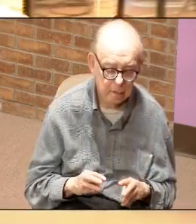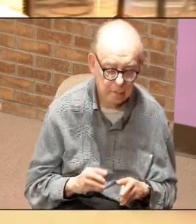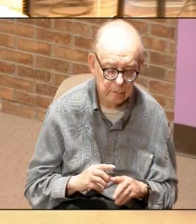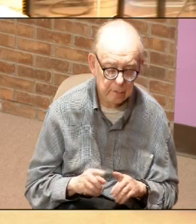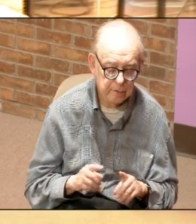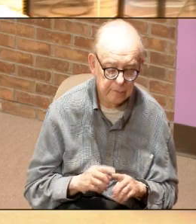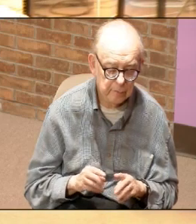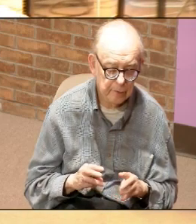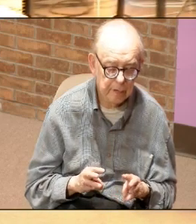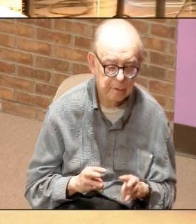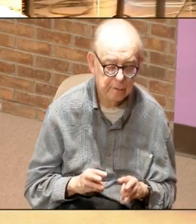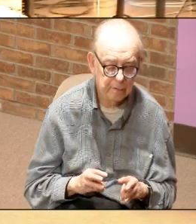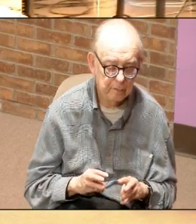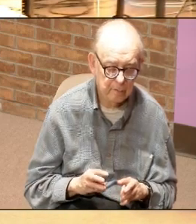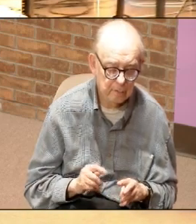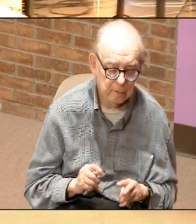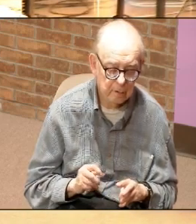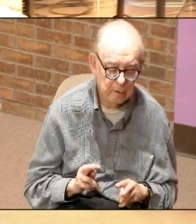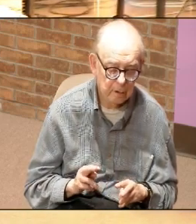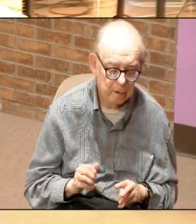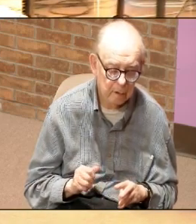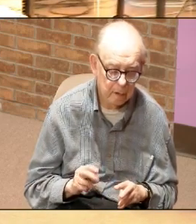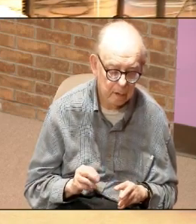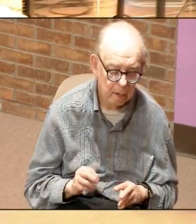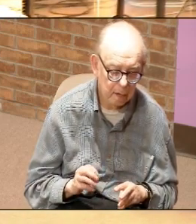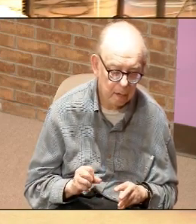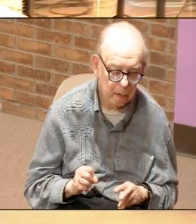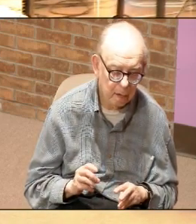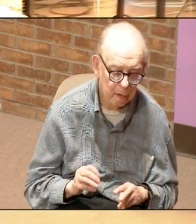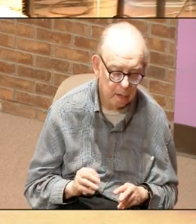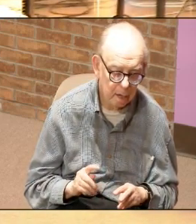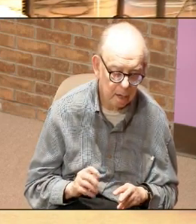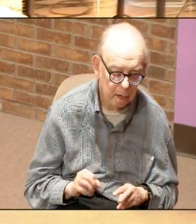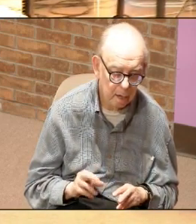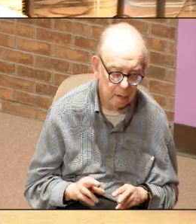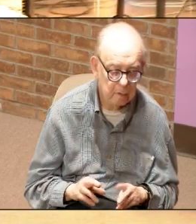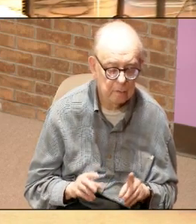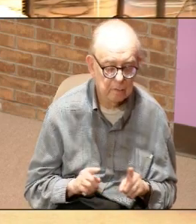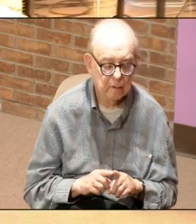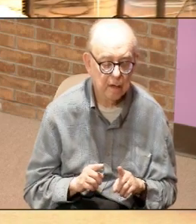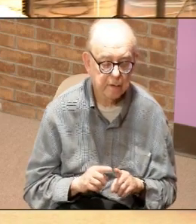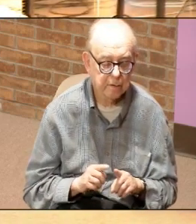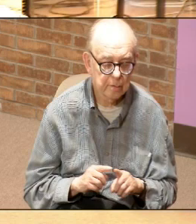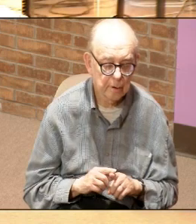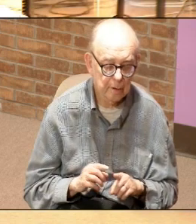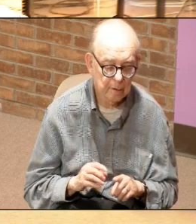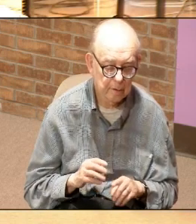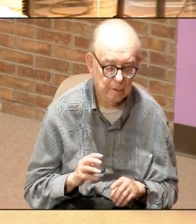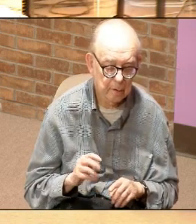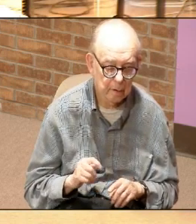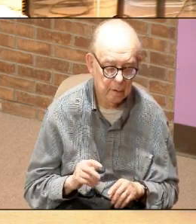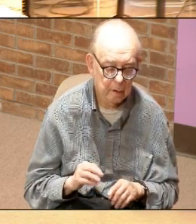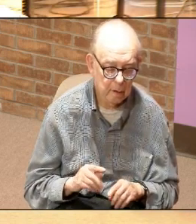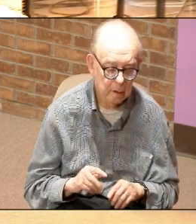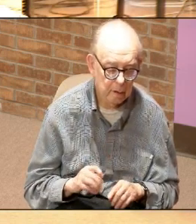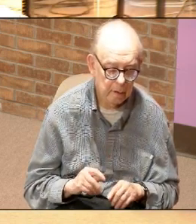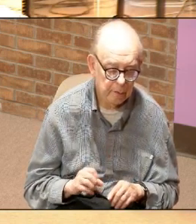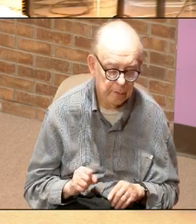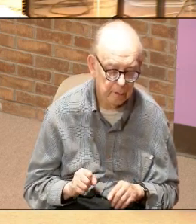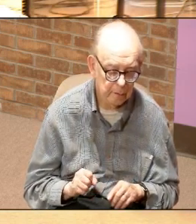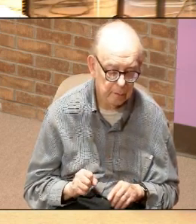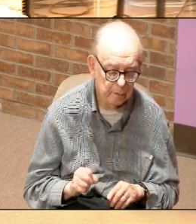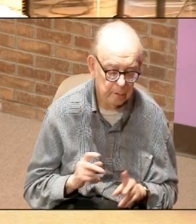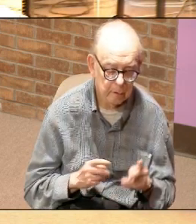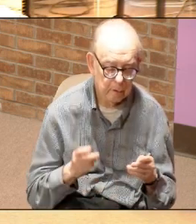transmitter, the kind that you have in the drive-in theaters, so that people